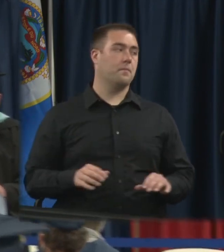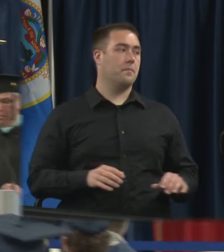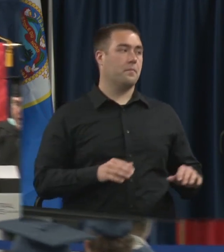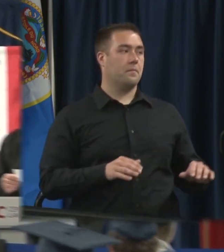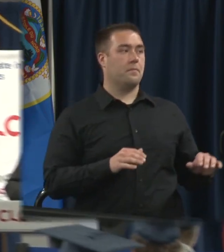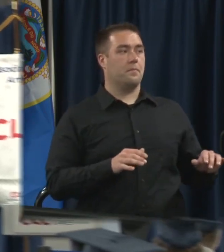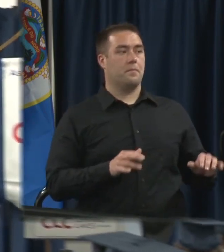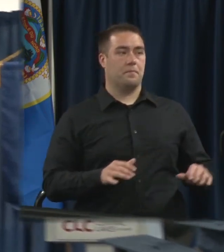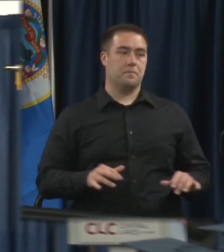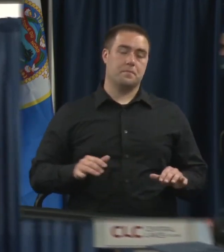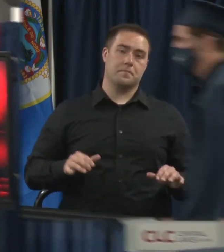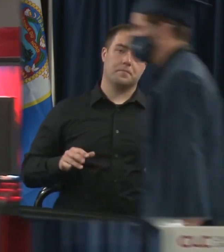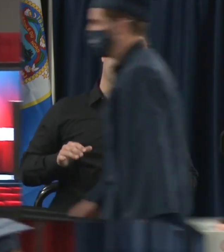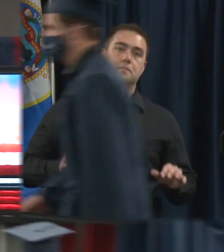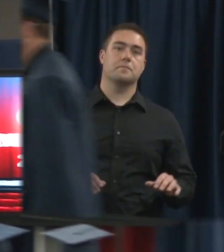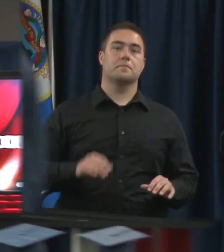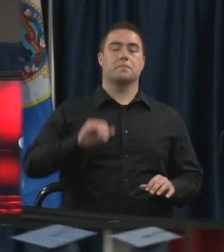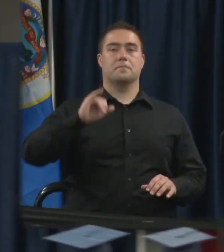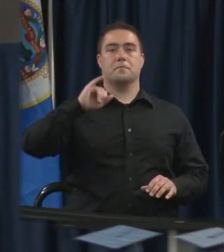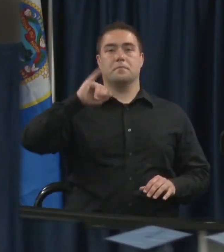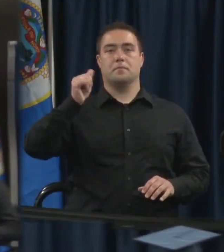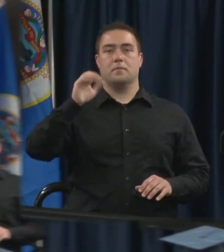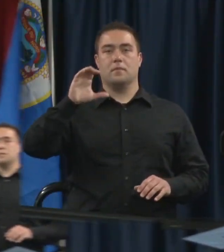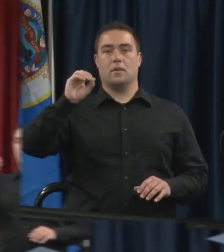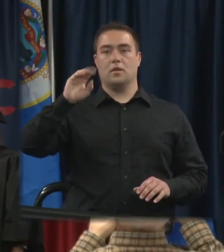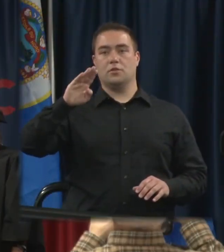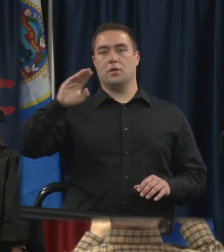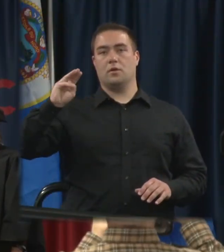Jacob Michael Schutz.